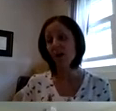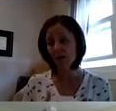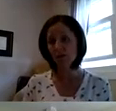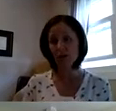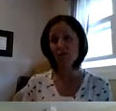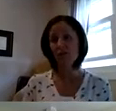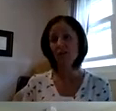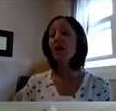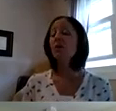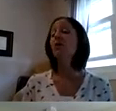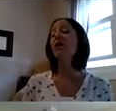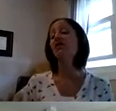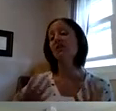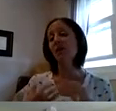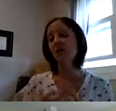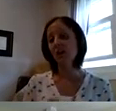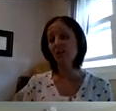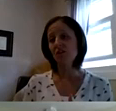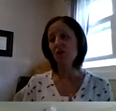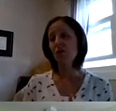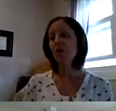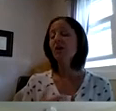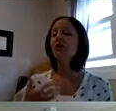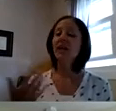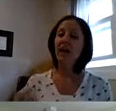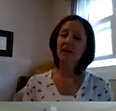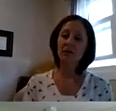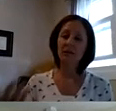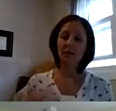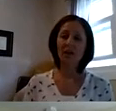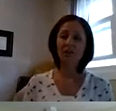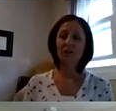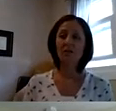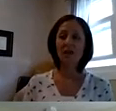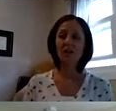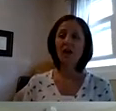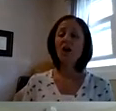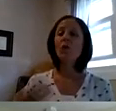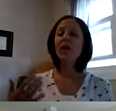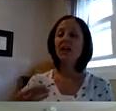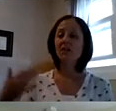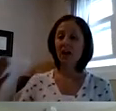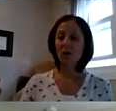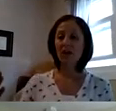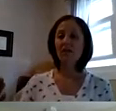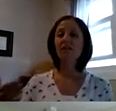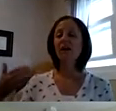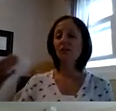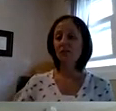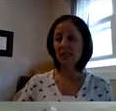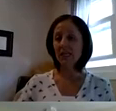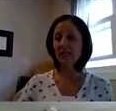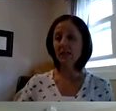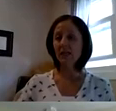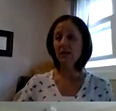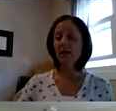very hard questions, but questions that we need to know so that as those applications come in, we can evaluate the level